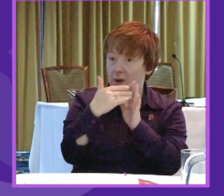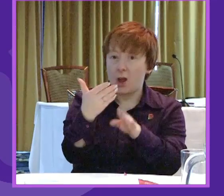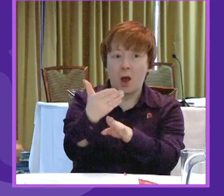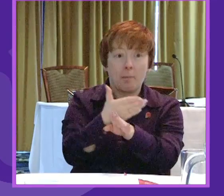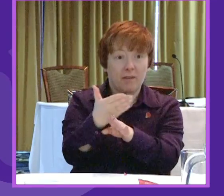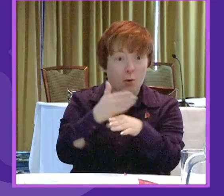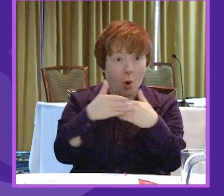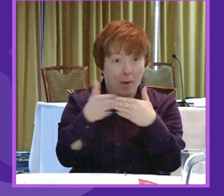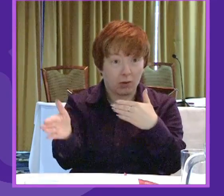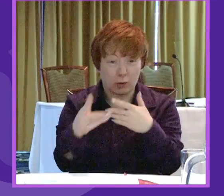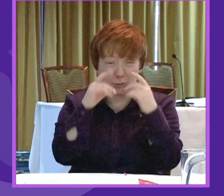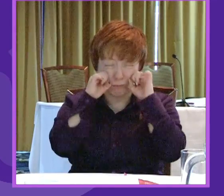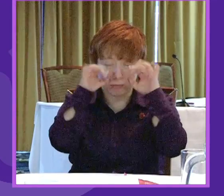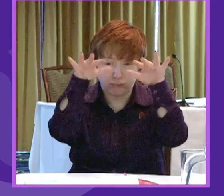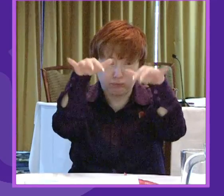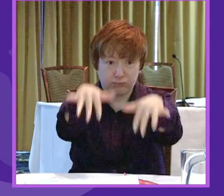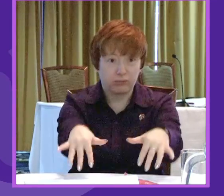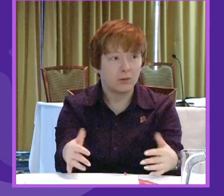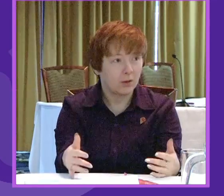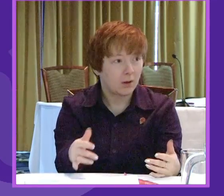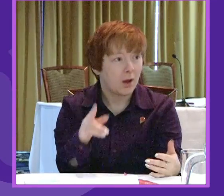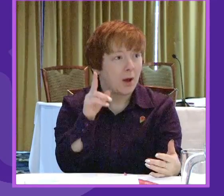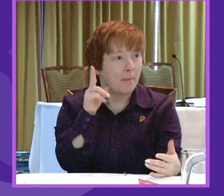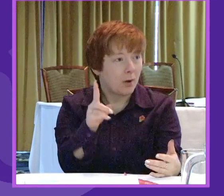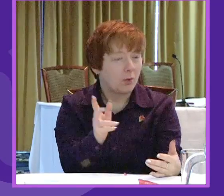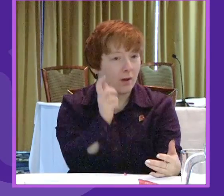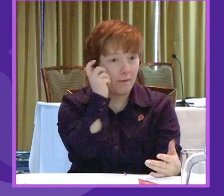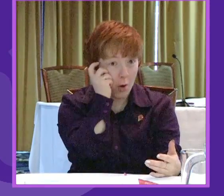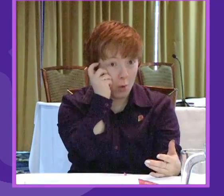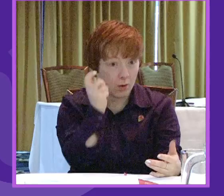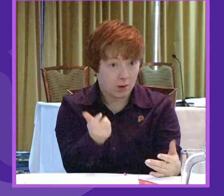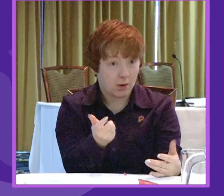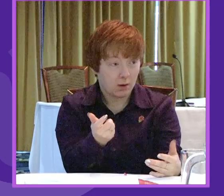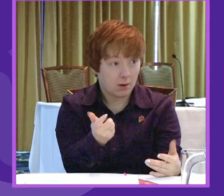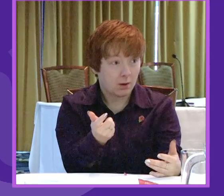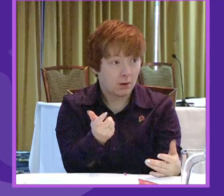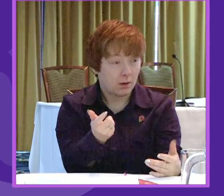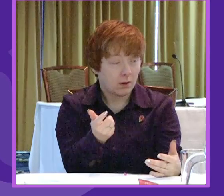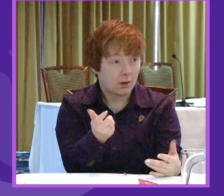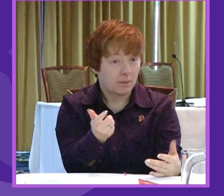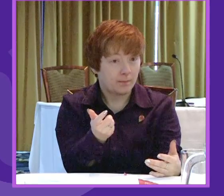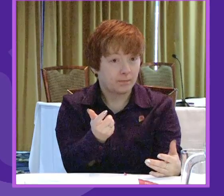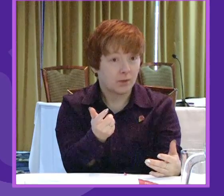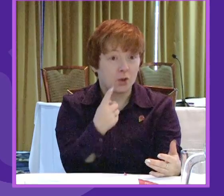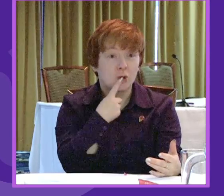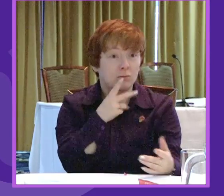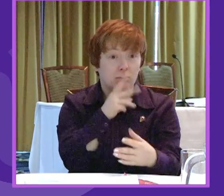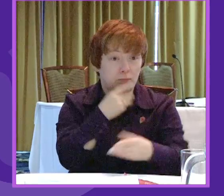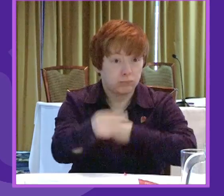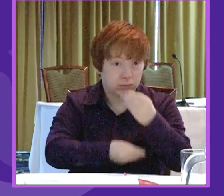and the first thing she did, before she walked through it, she was in floods of tears, but actually what she had was her phone, and